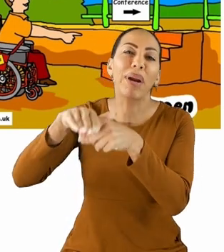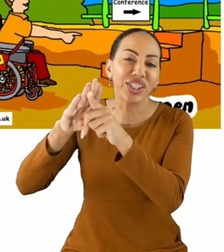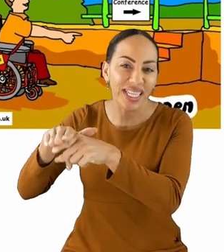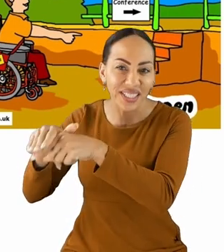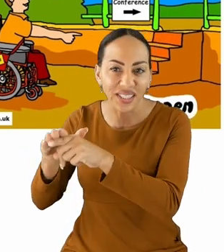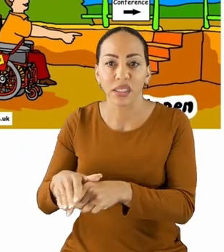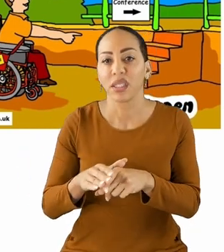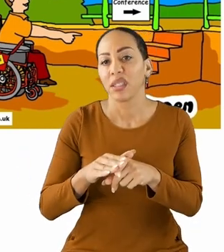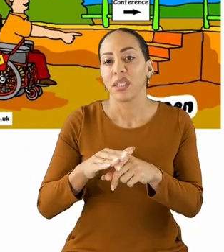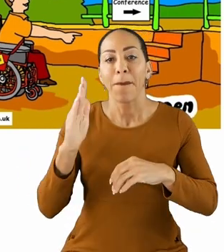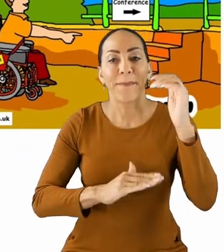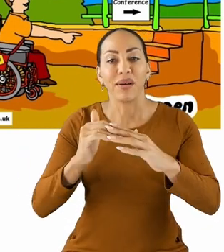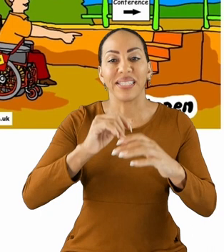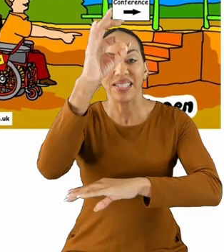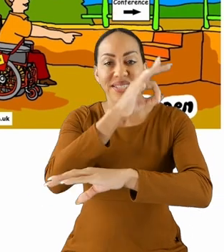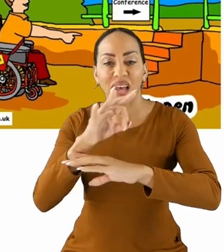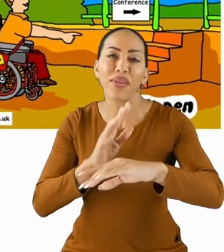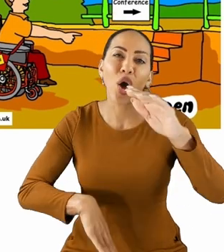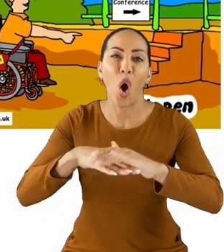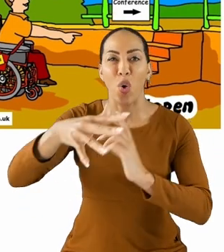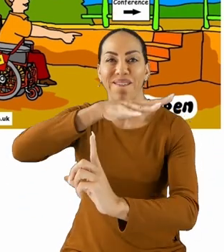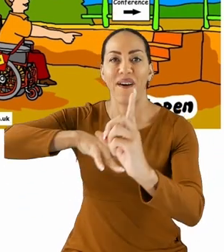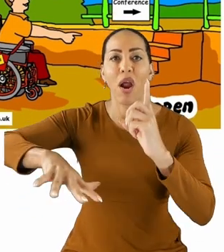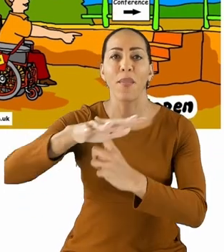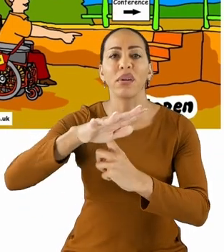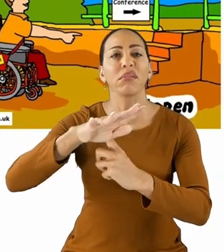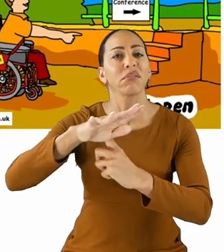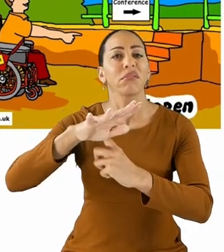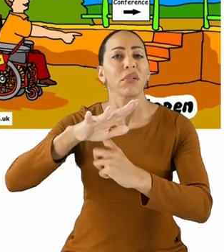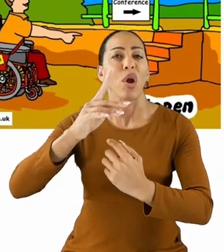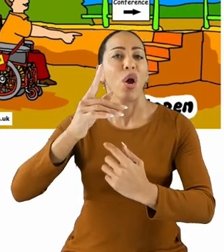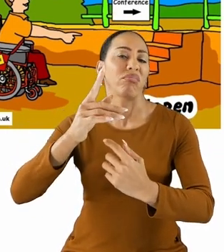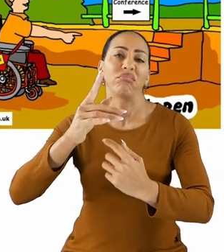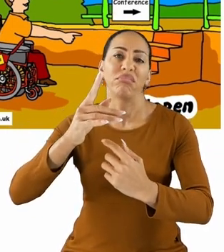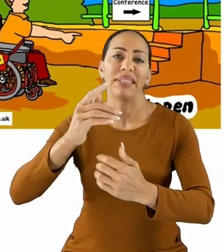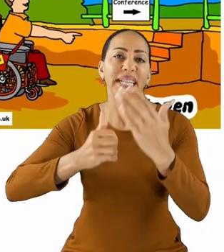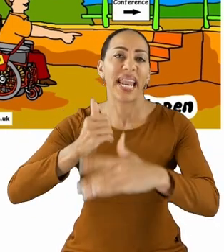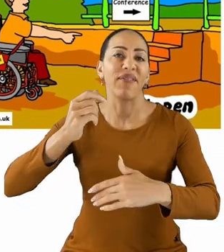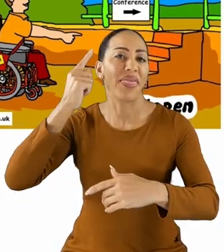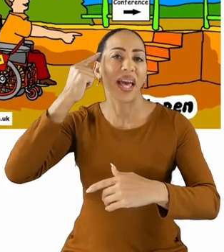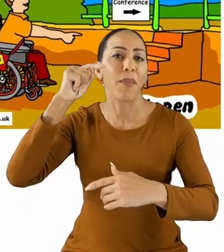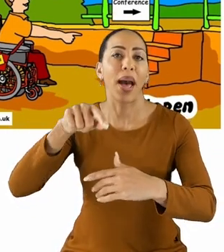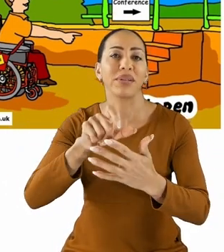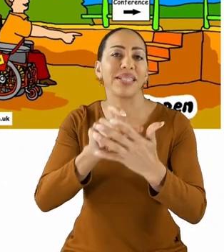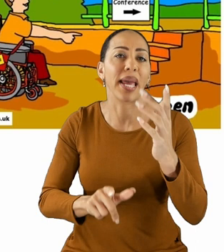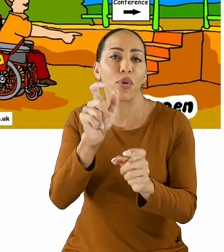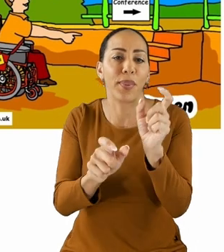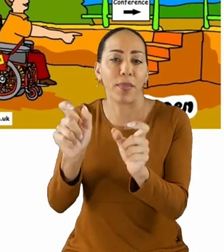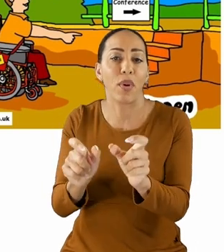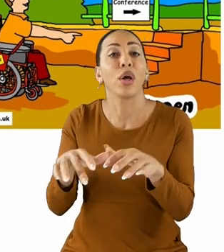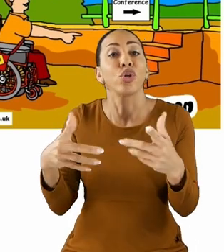housing, prejudice, attitudes, built design, ignorance, labeling. In fact, the whole environment is